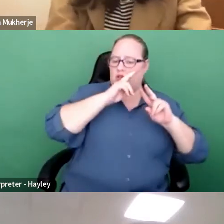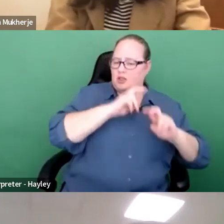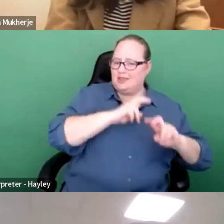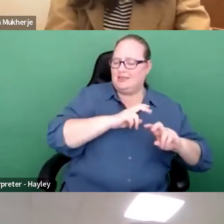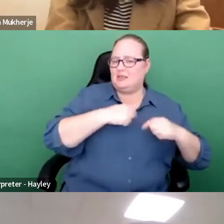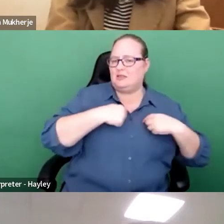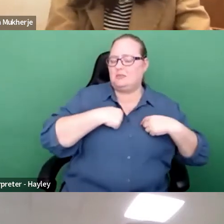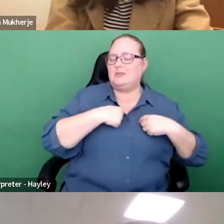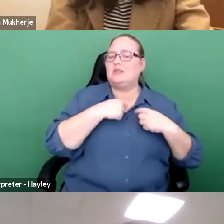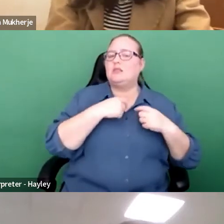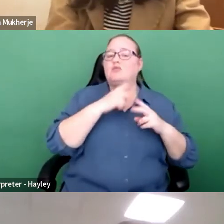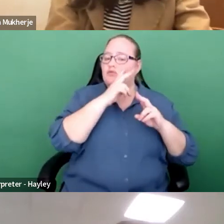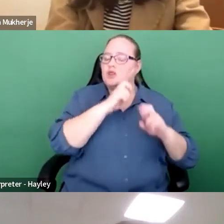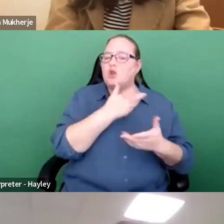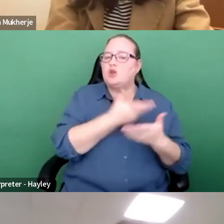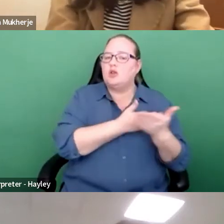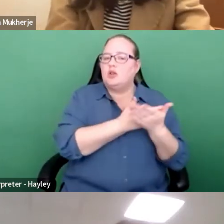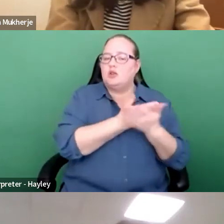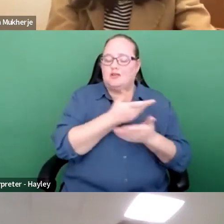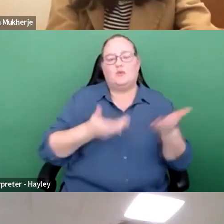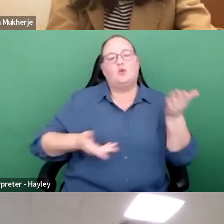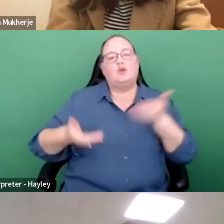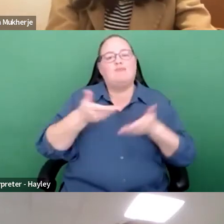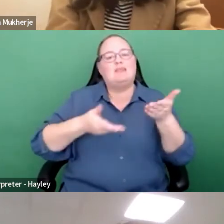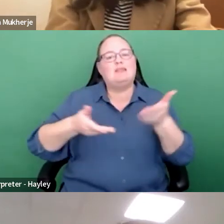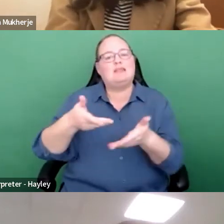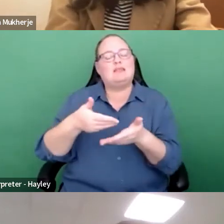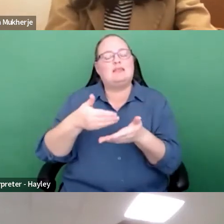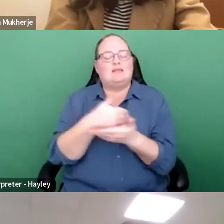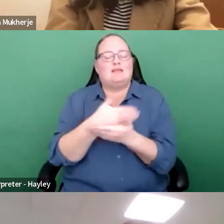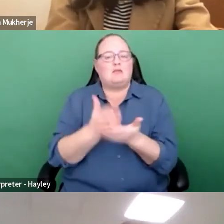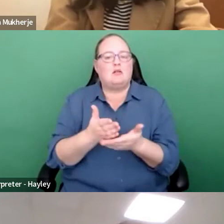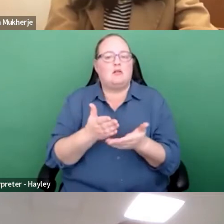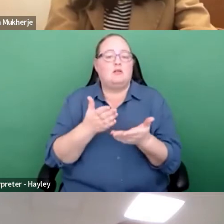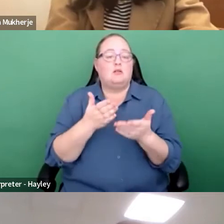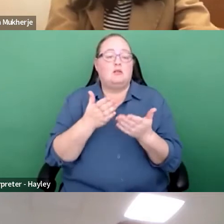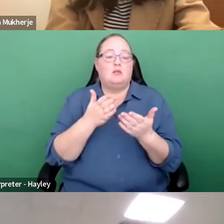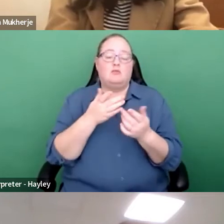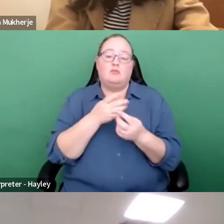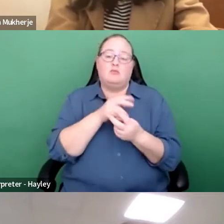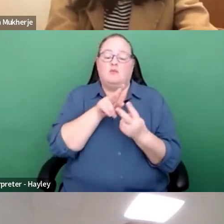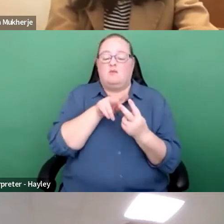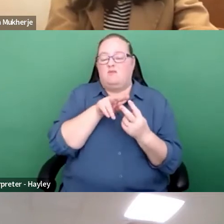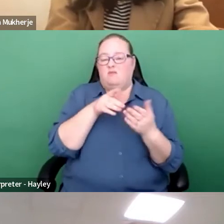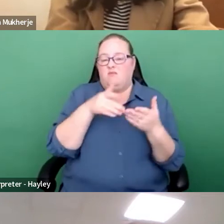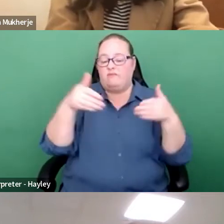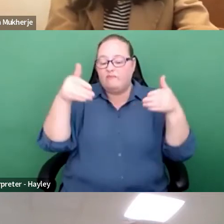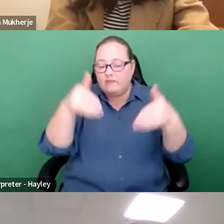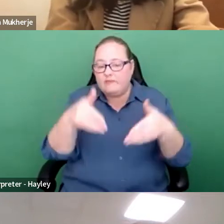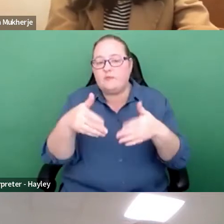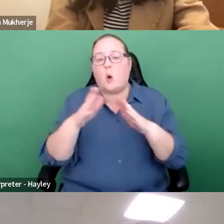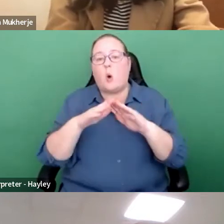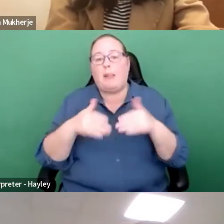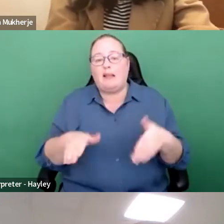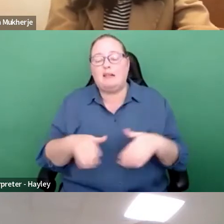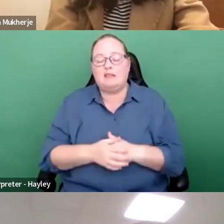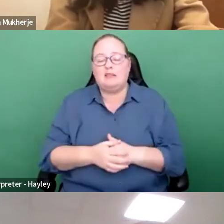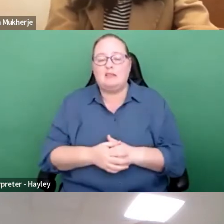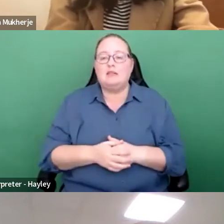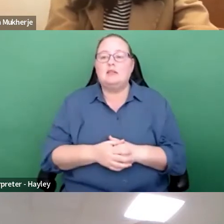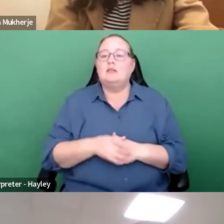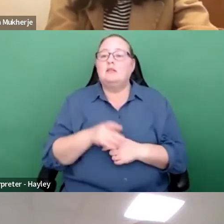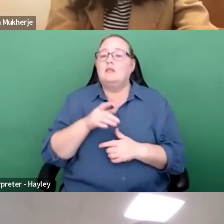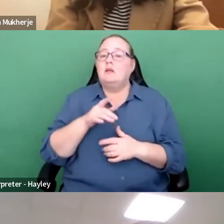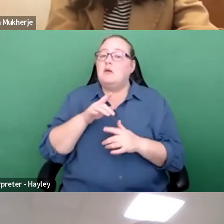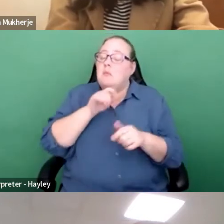consultancy in the charity sector, including for several charities that worked on homelessness. So my question is sort of best suited to Simon, but if